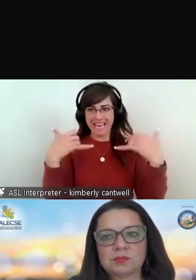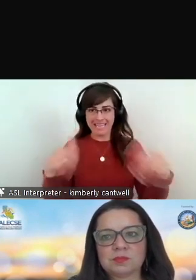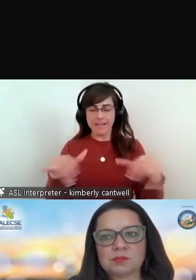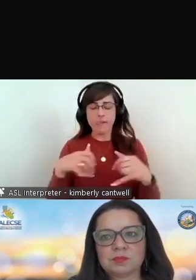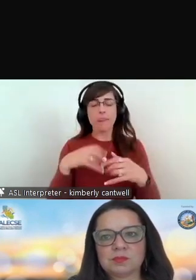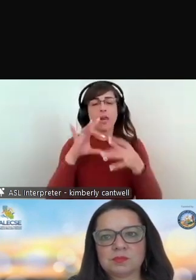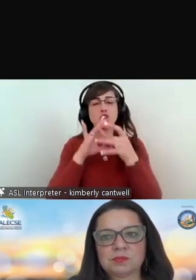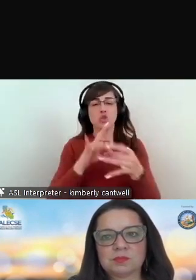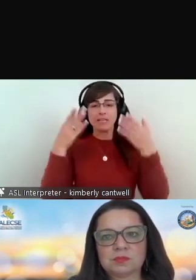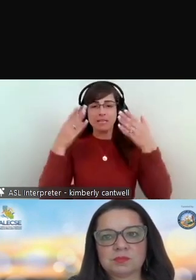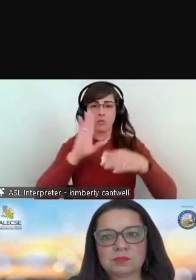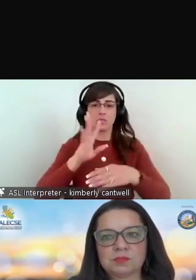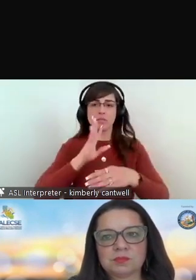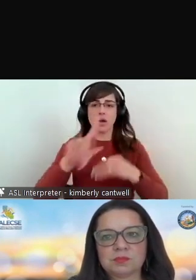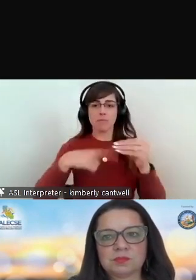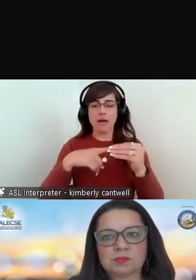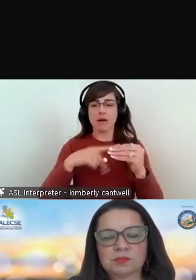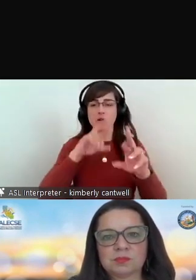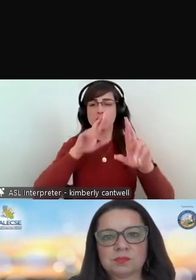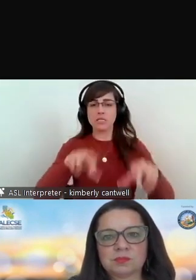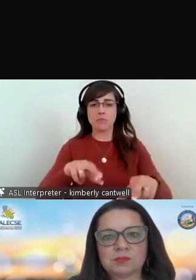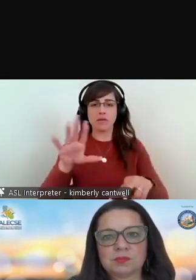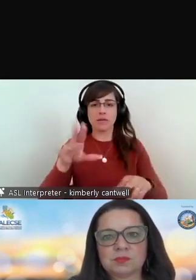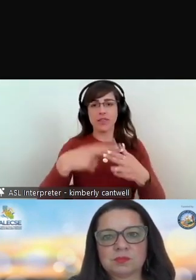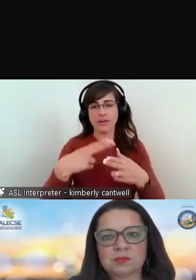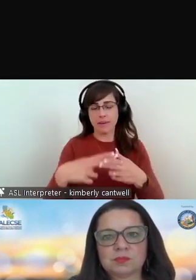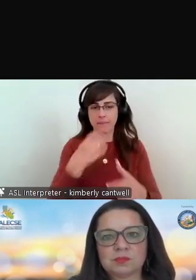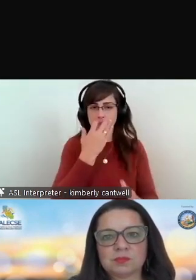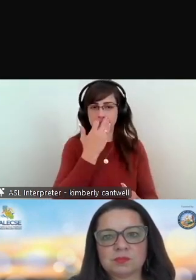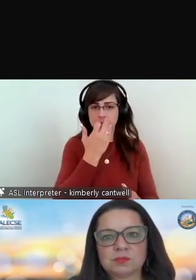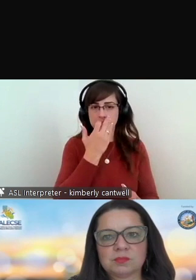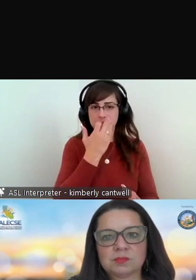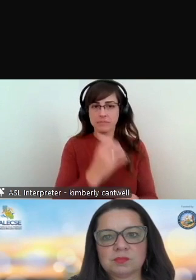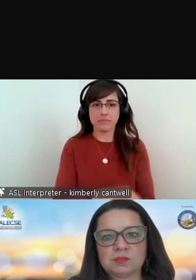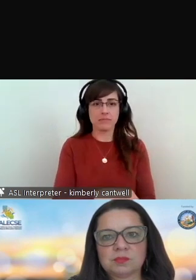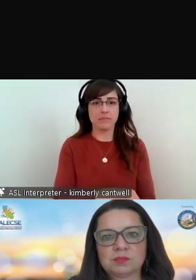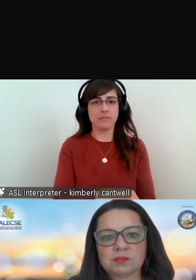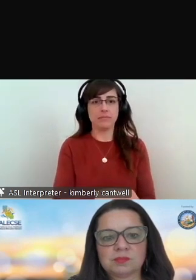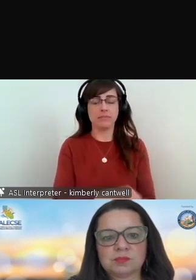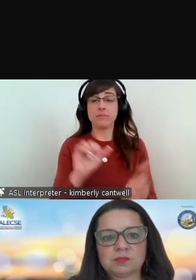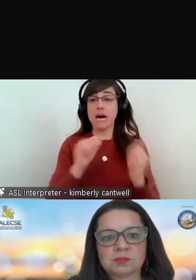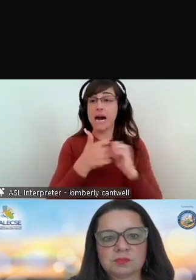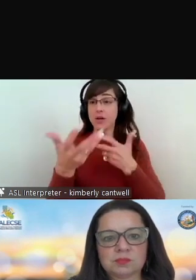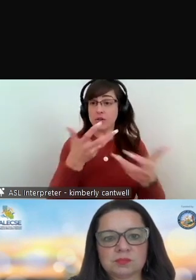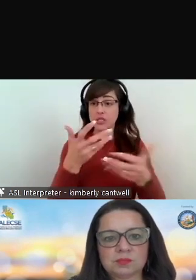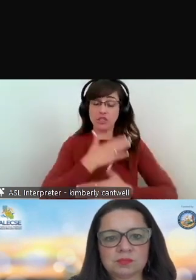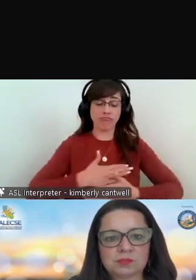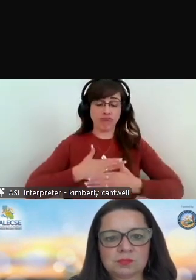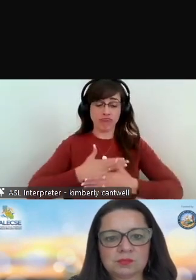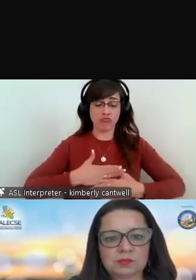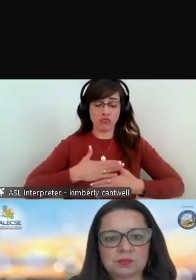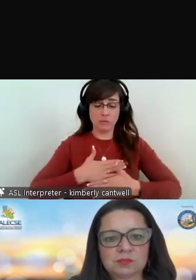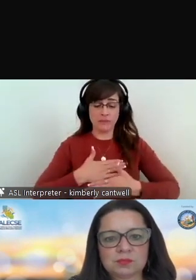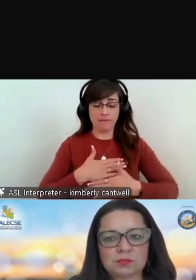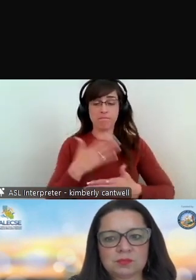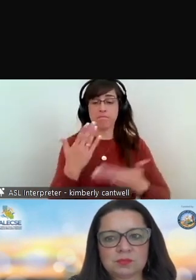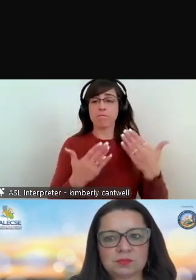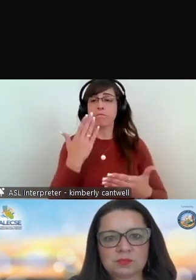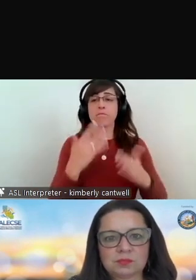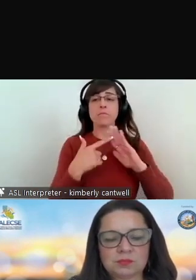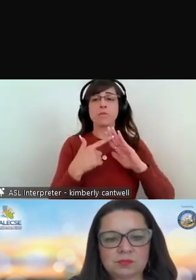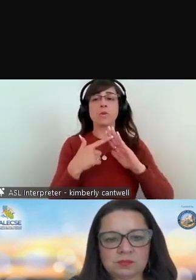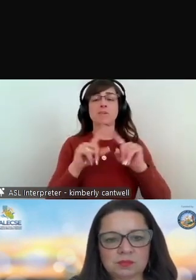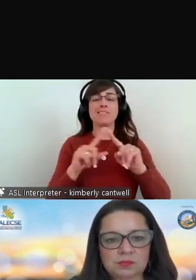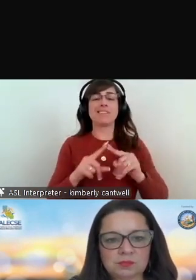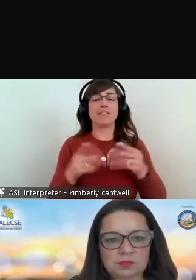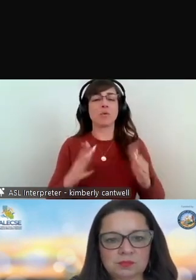Joint attention we'll talk a lot about, and responding to their name. How do they share enjoyment? They might show it in